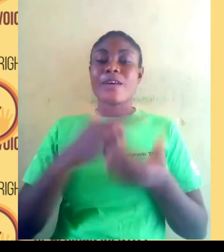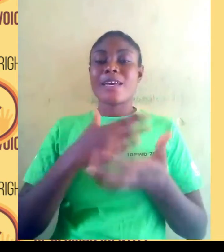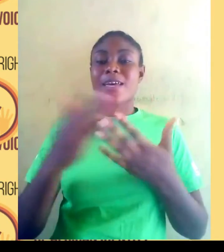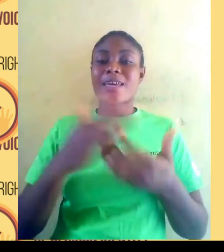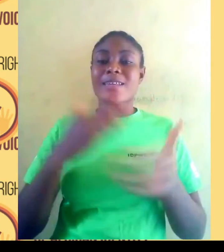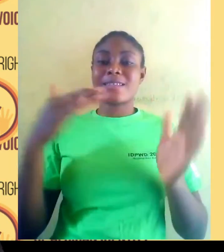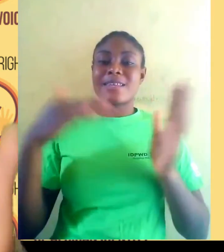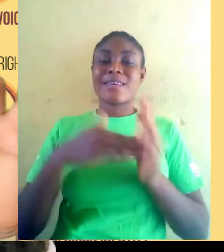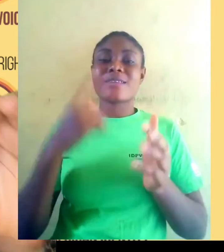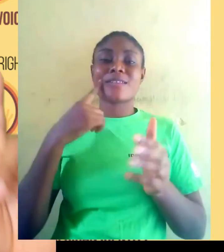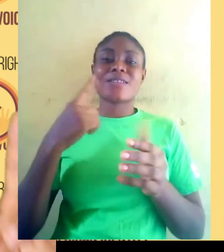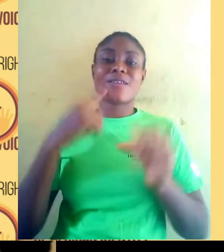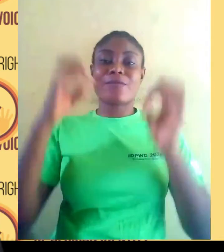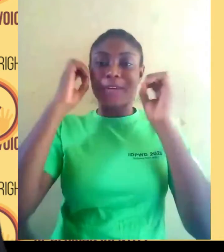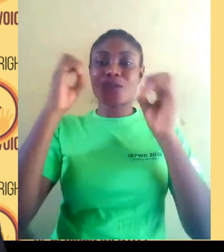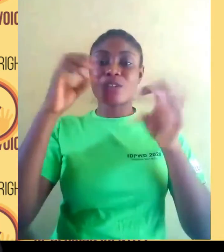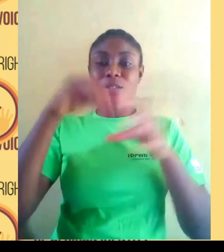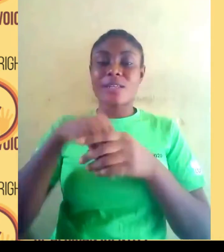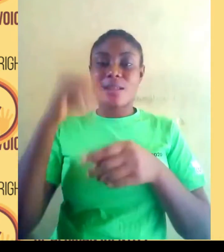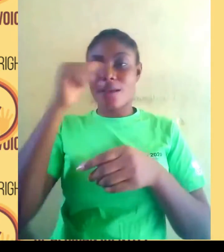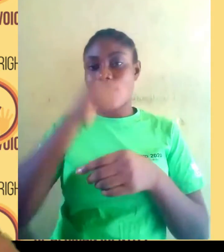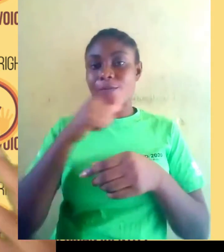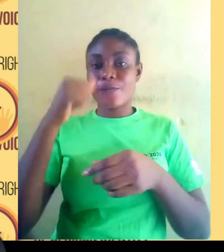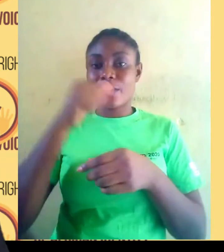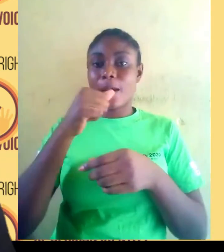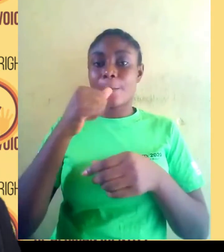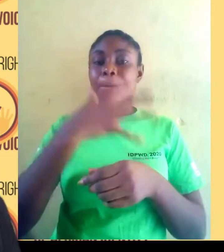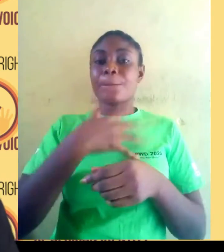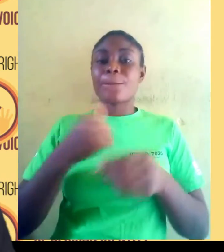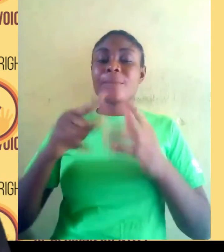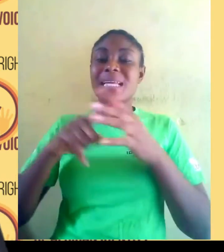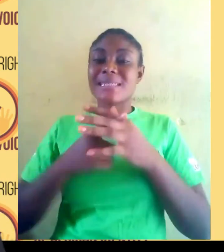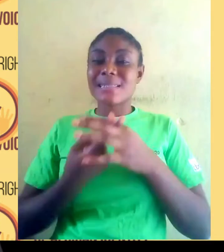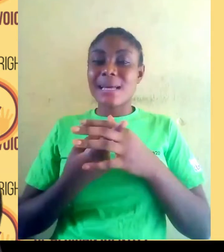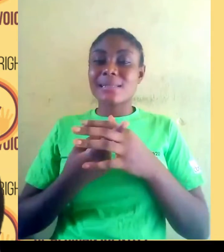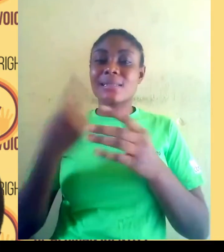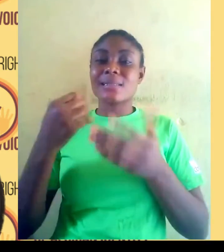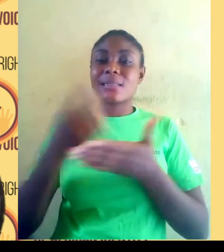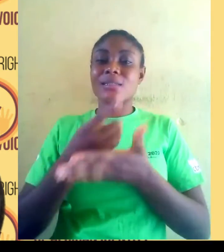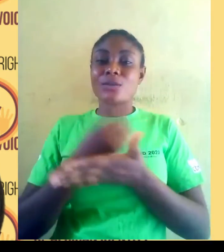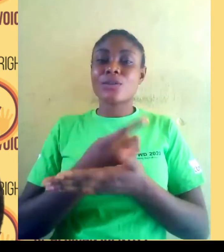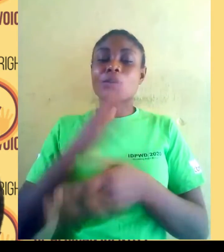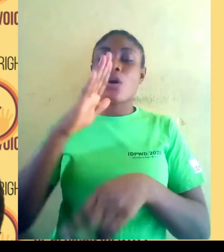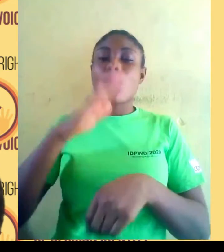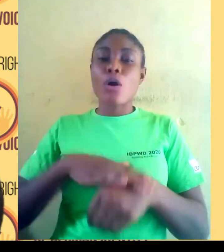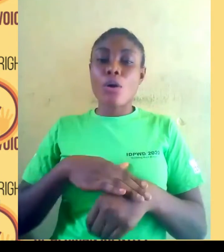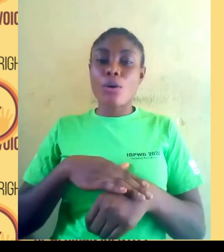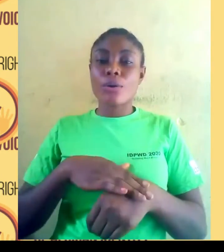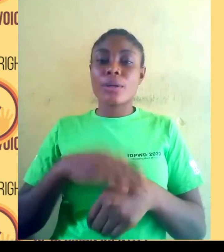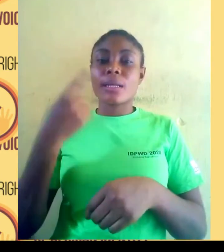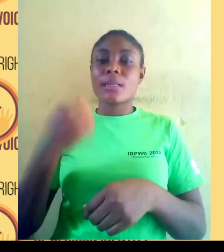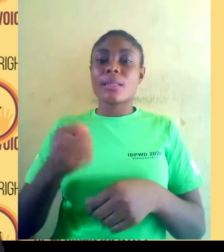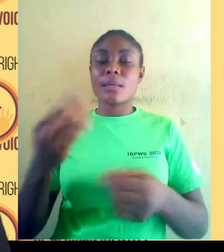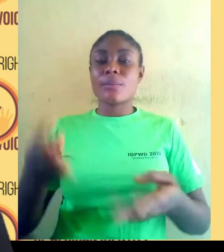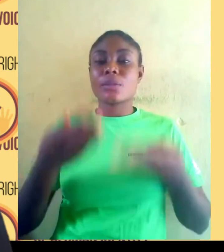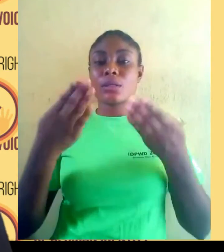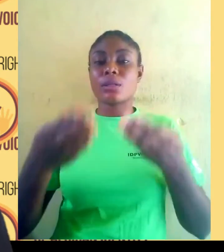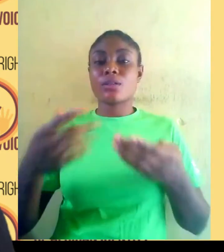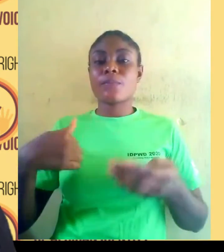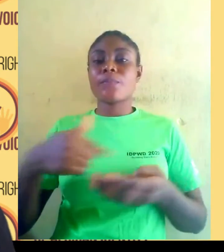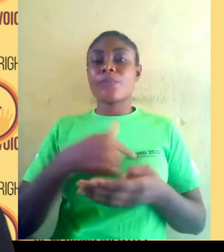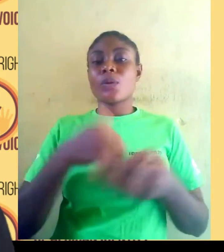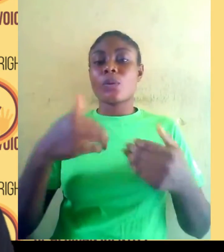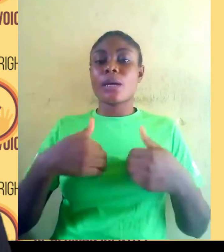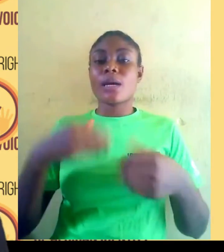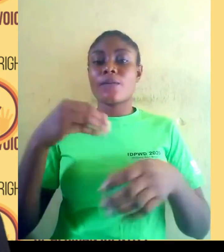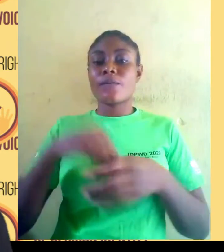Africa and resume the discussion on the presentations we had in our conference, the